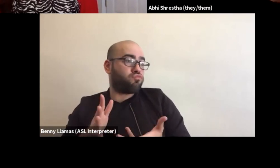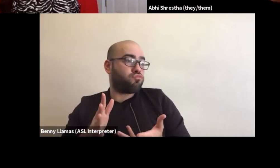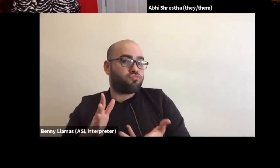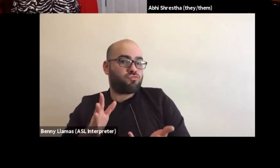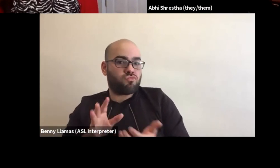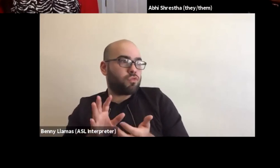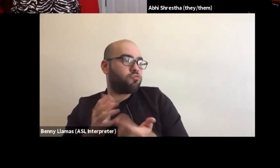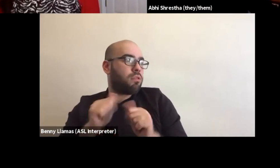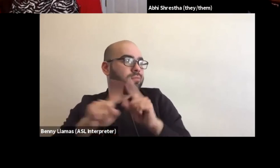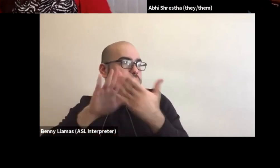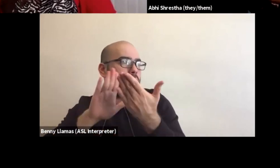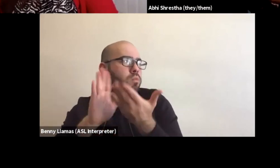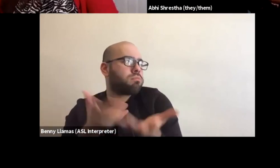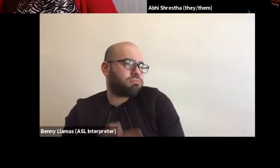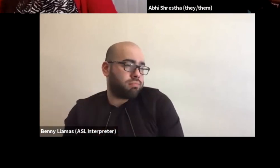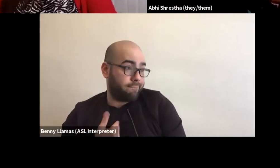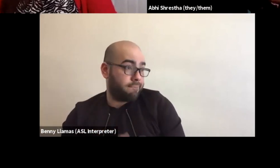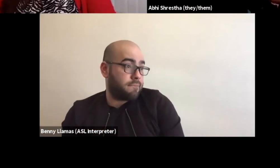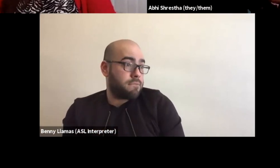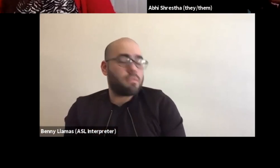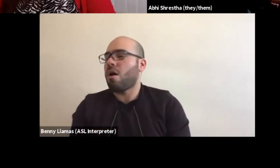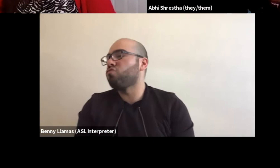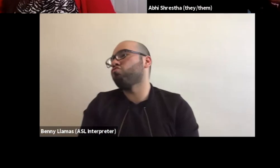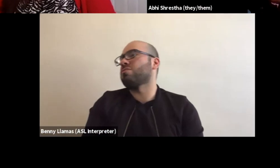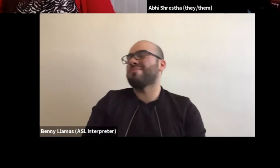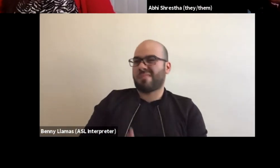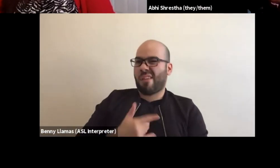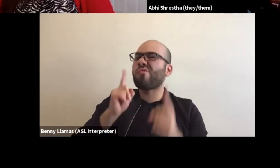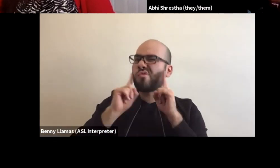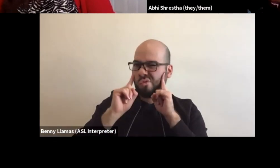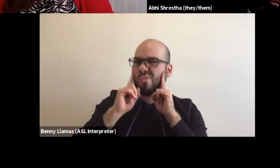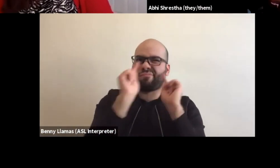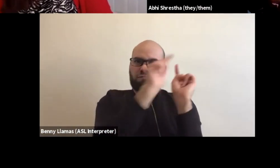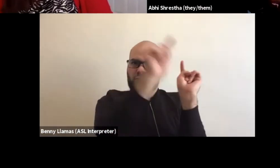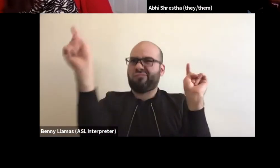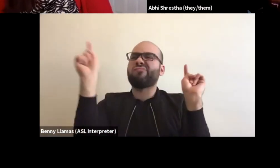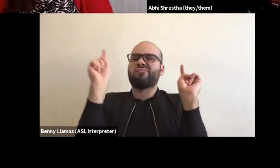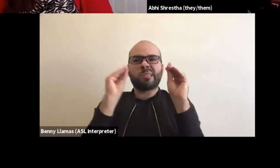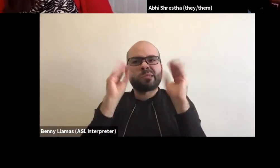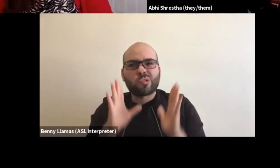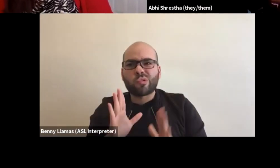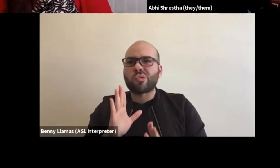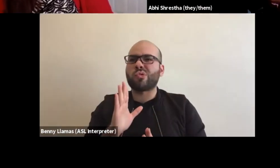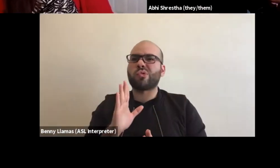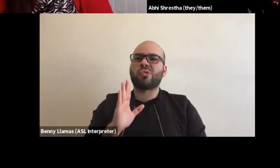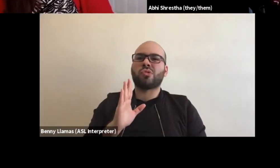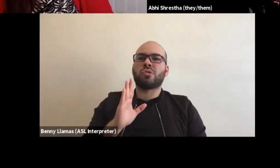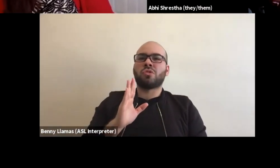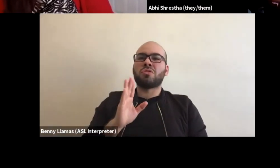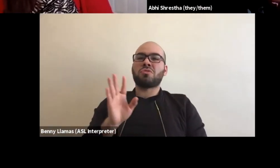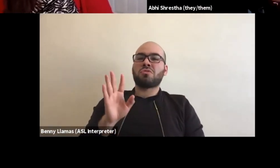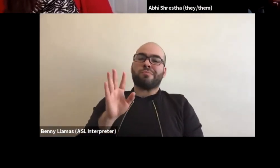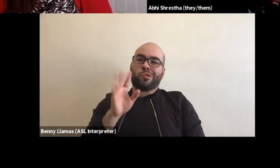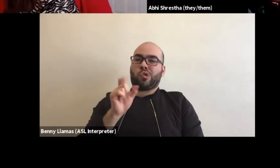try? You know, I've heard this from other teachers. You know, you could write, this is stupid, I hate this, blah,